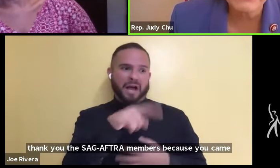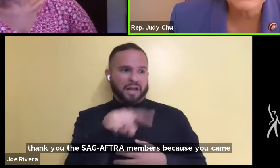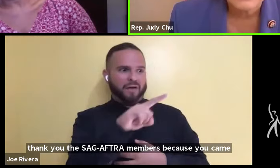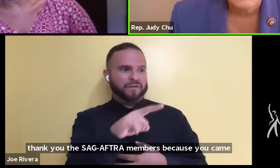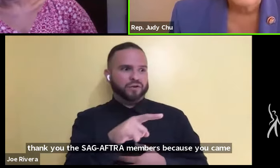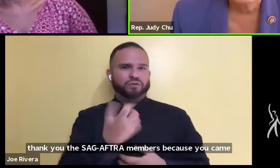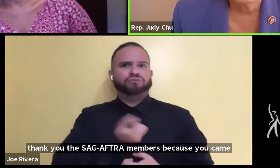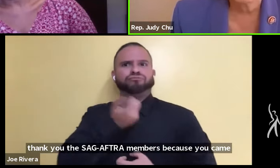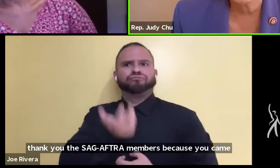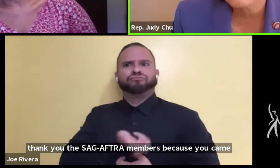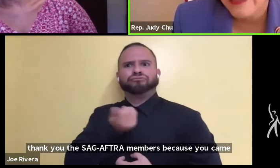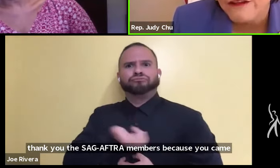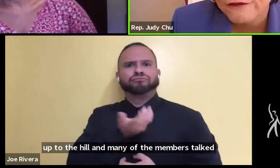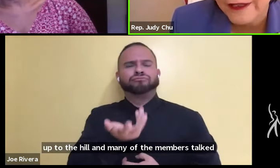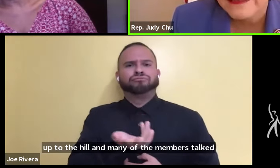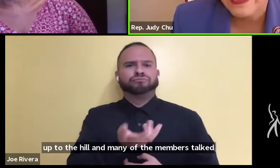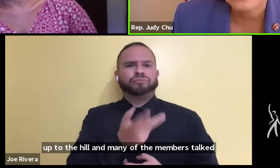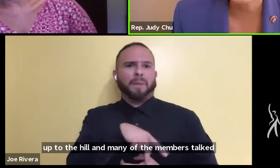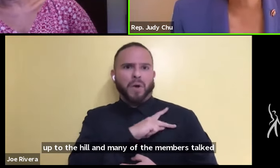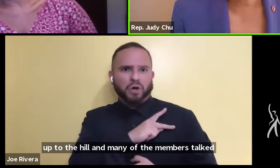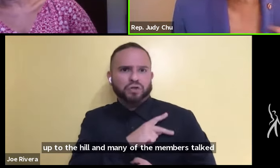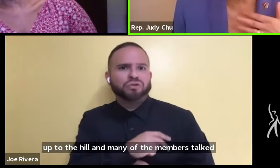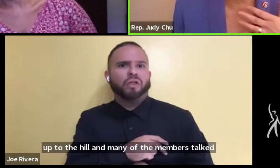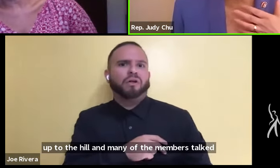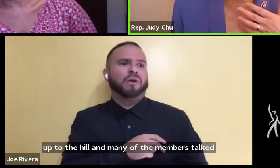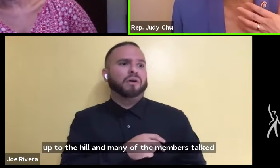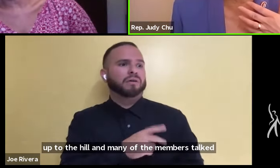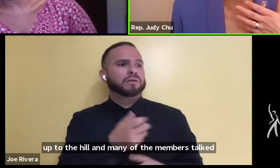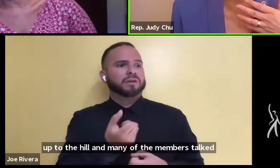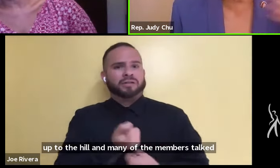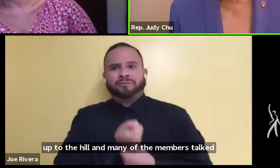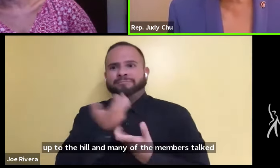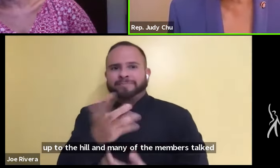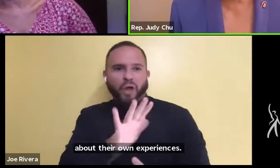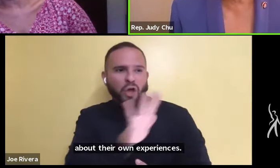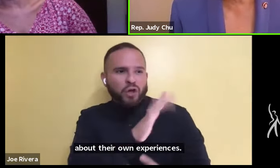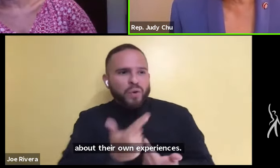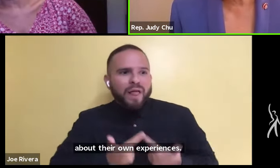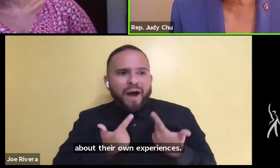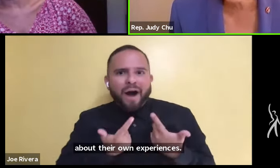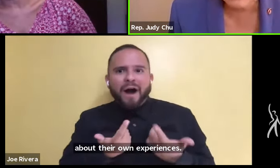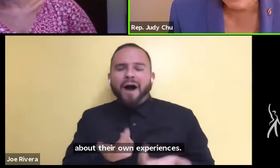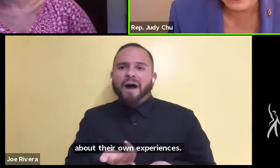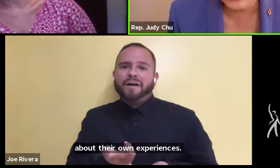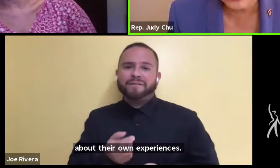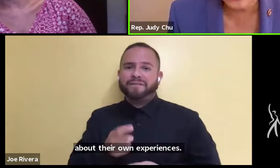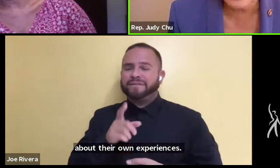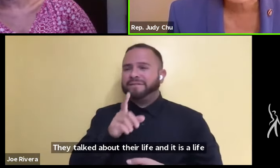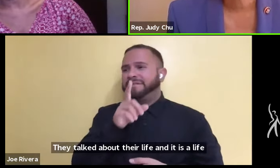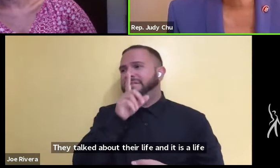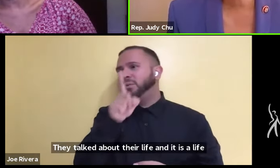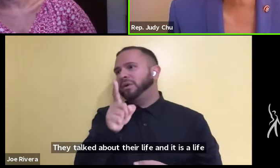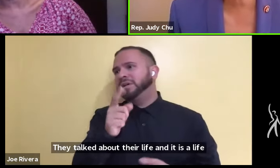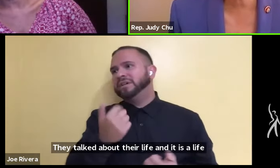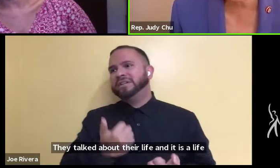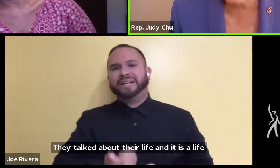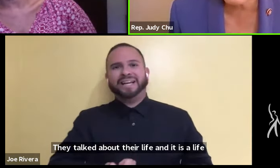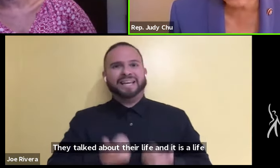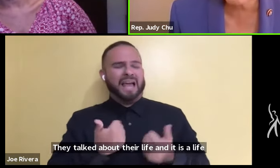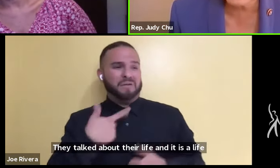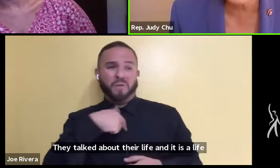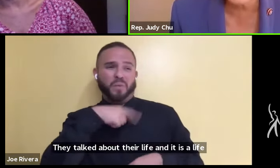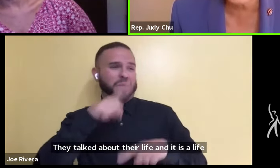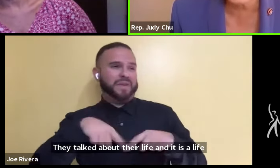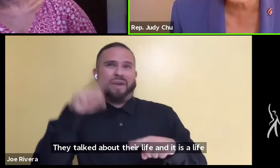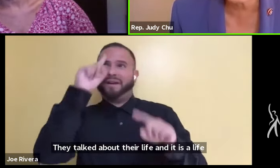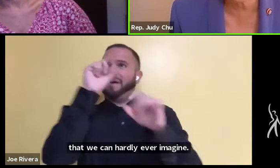talked about their life, and it's a life that we can hardly ever imagine, where you have to buy